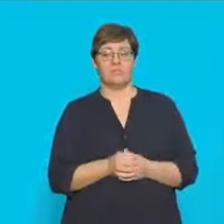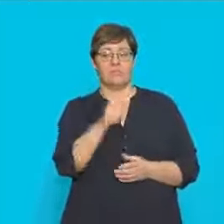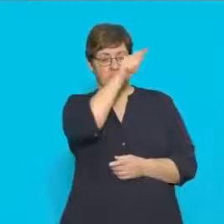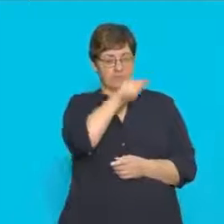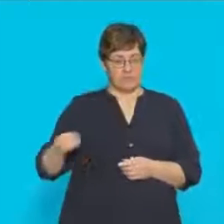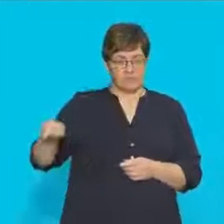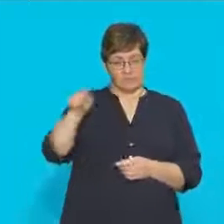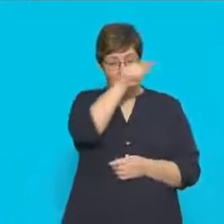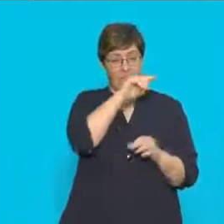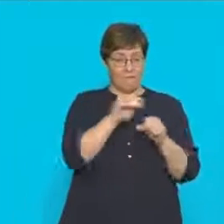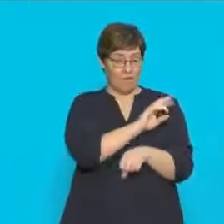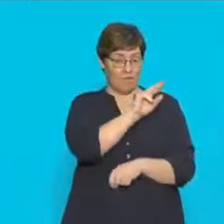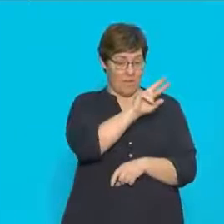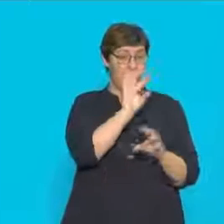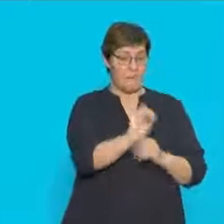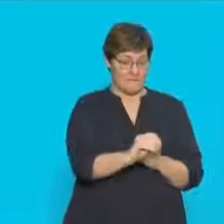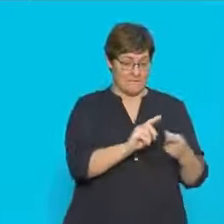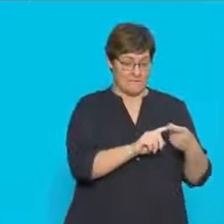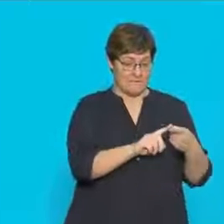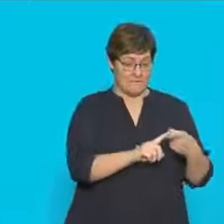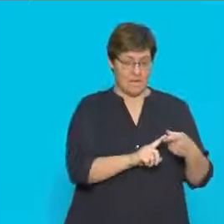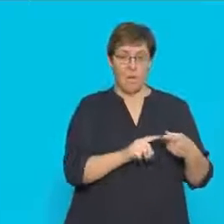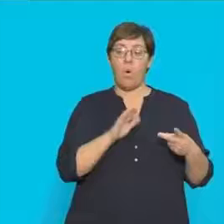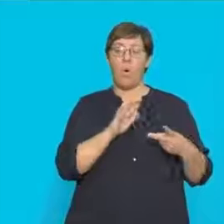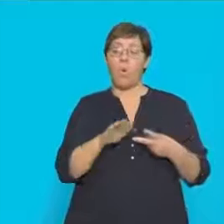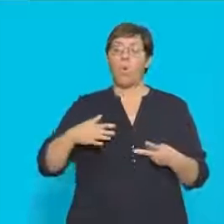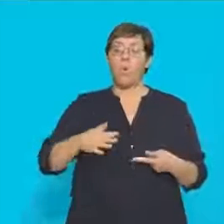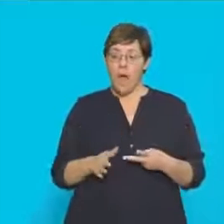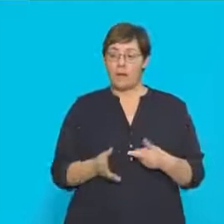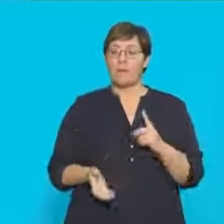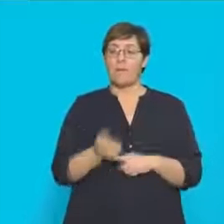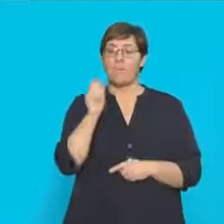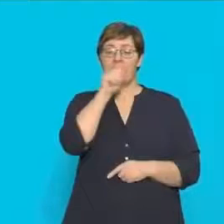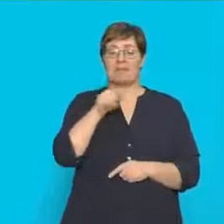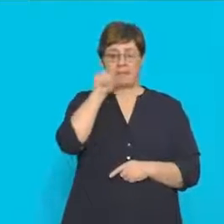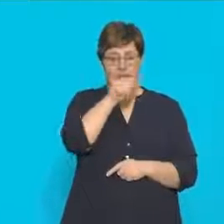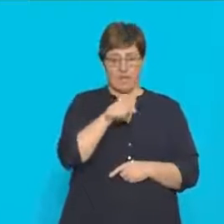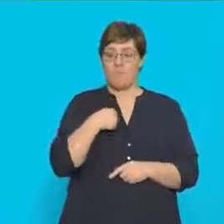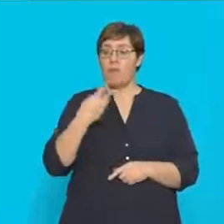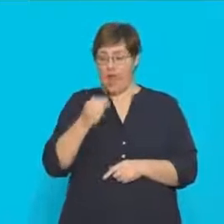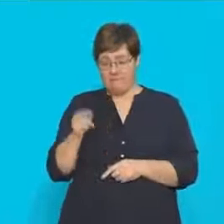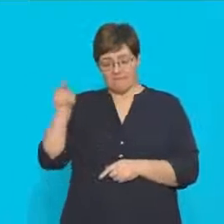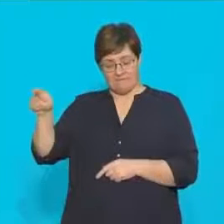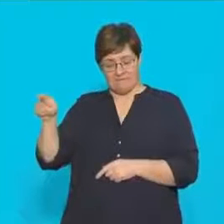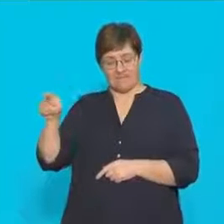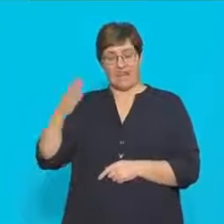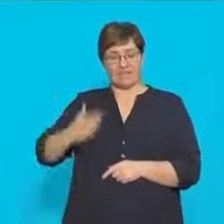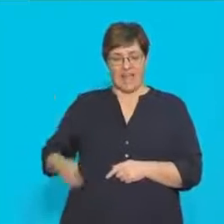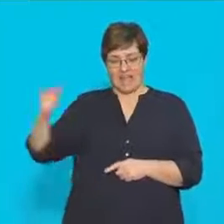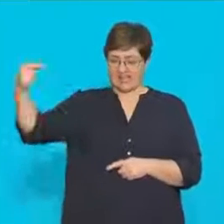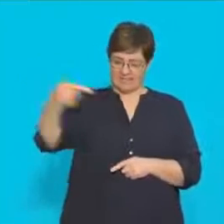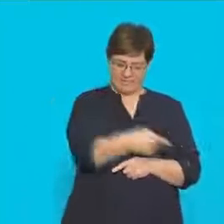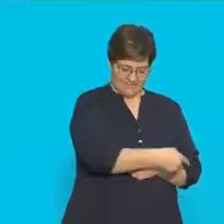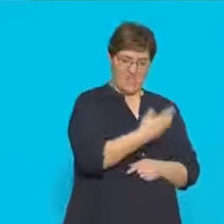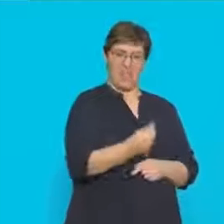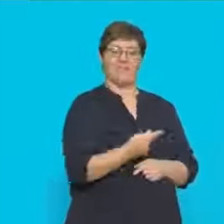There's our full pair, okay? We want to find theta, and we have the side